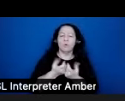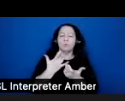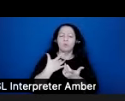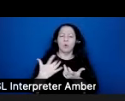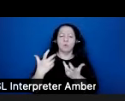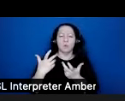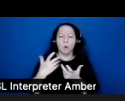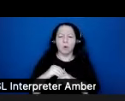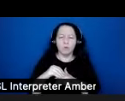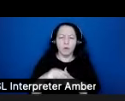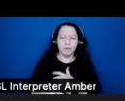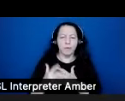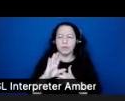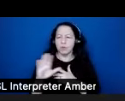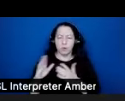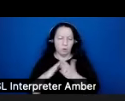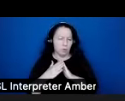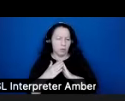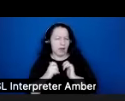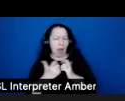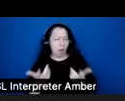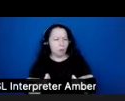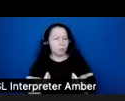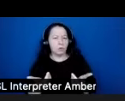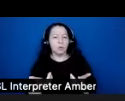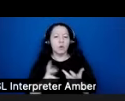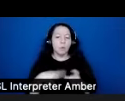So whether like how would you do that? Like what kind of an event